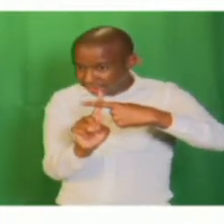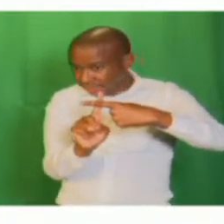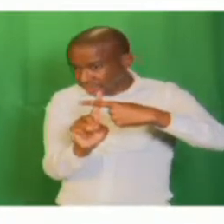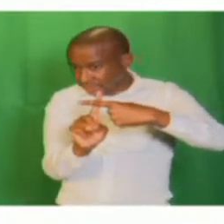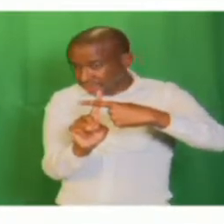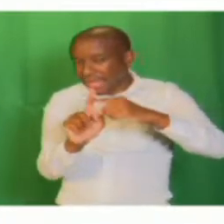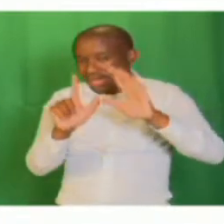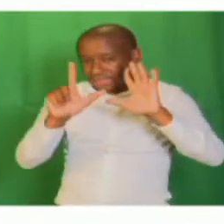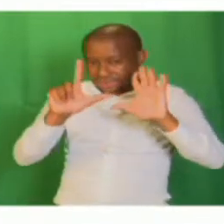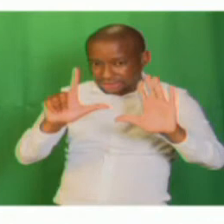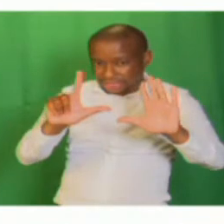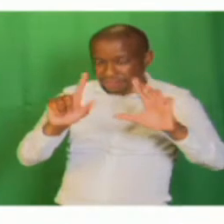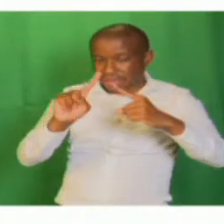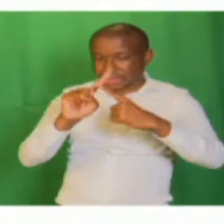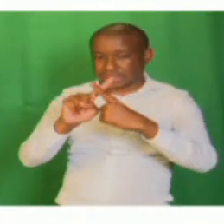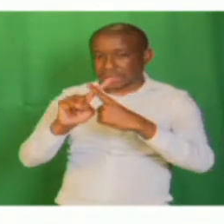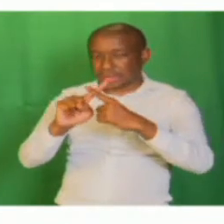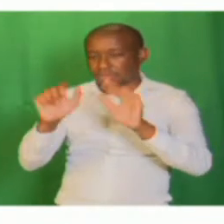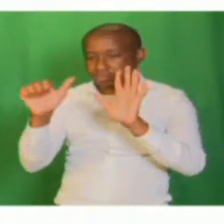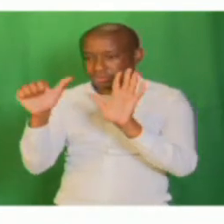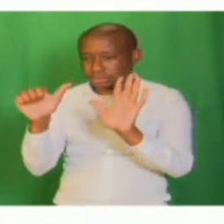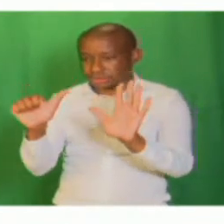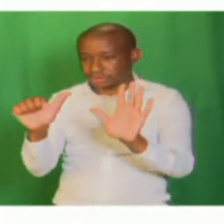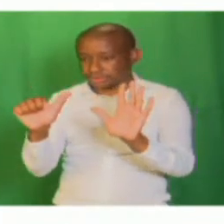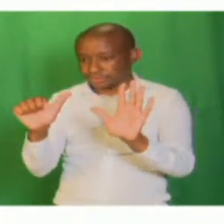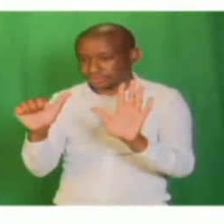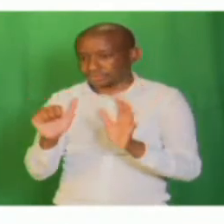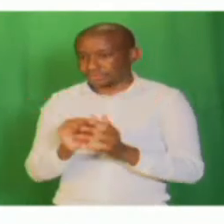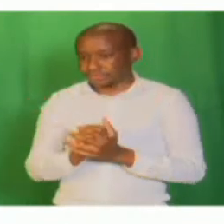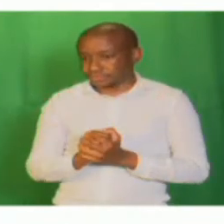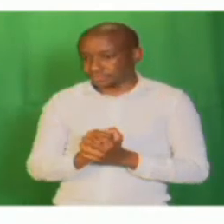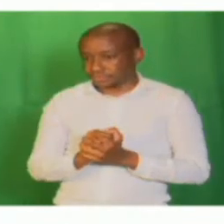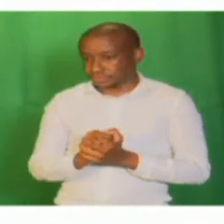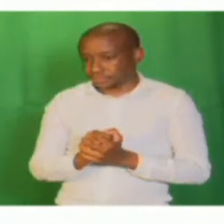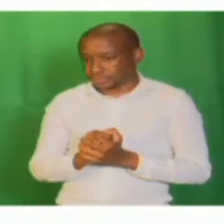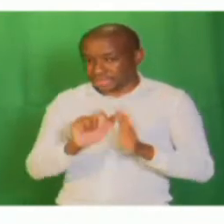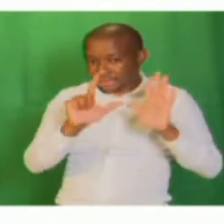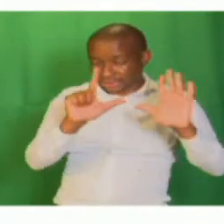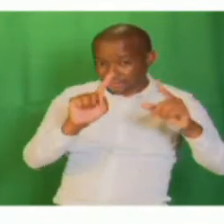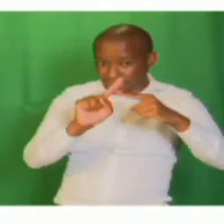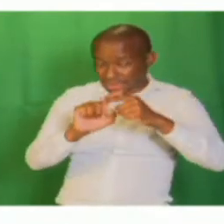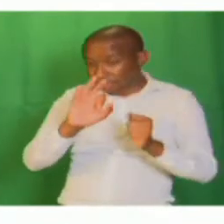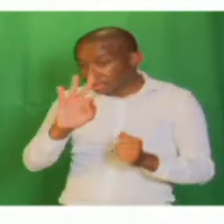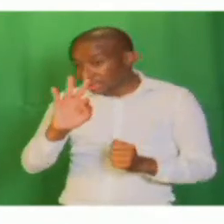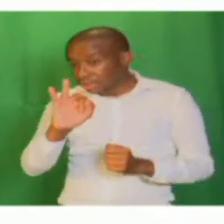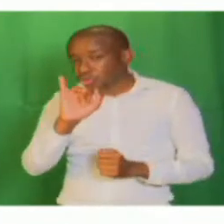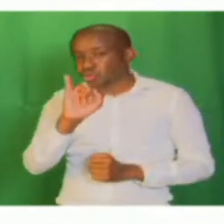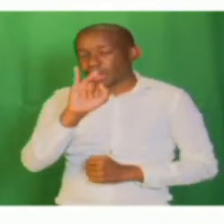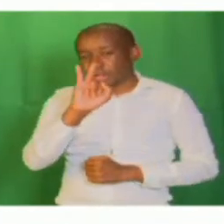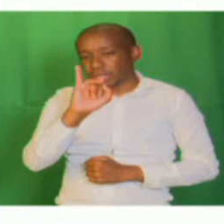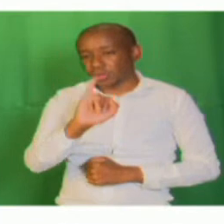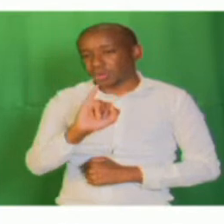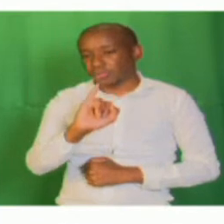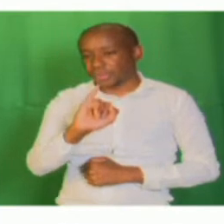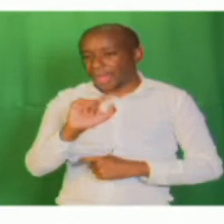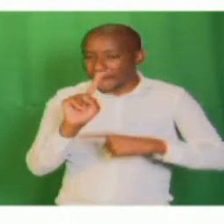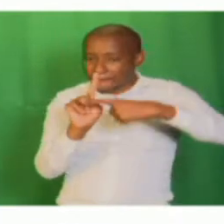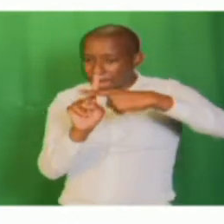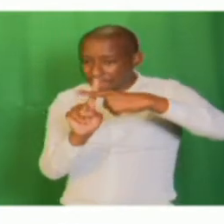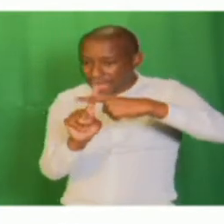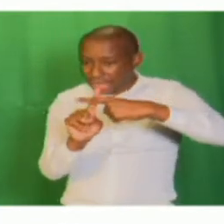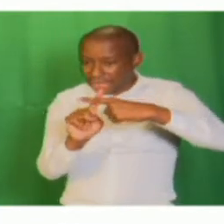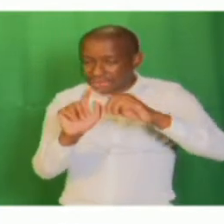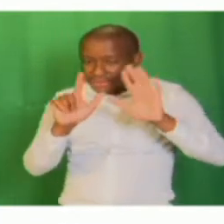plus 7 times 6. 7 times 3 is 21 plus 6